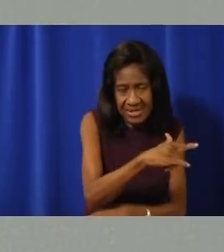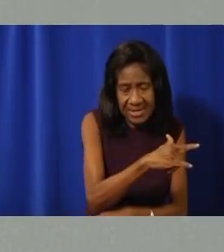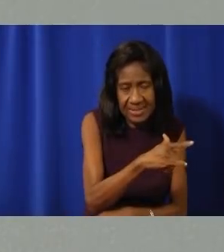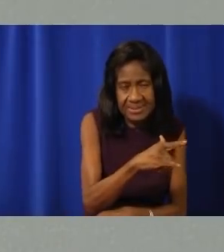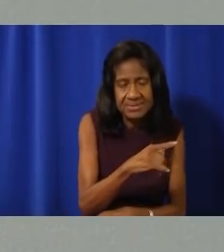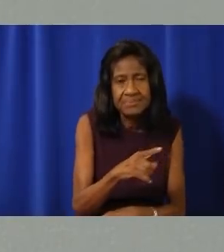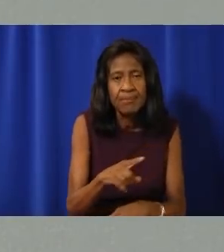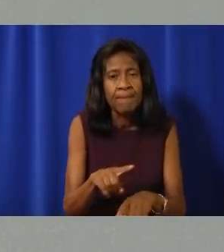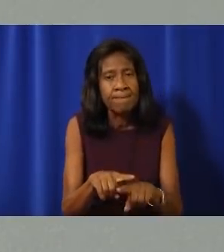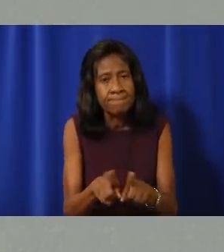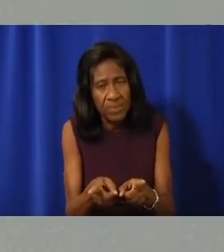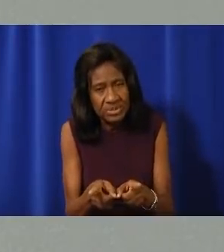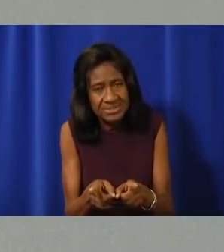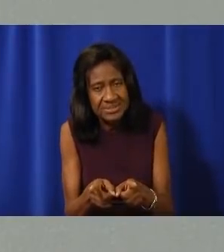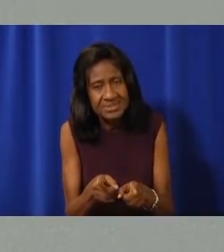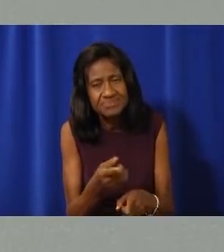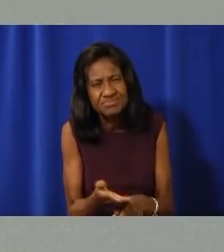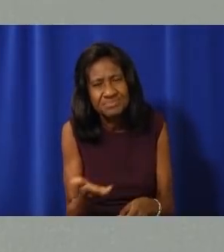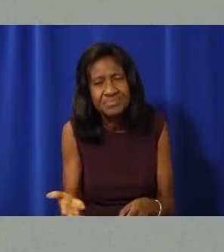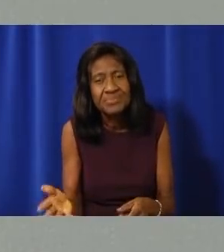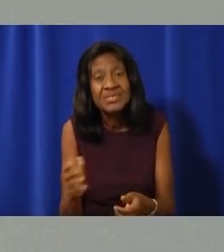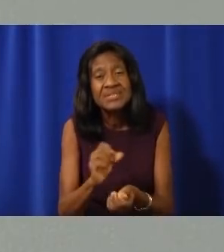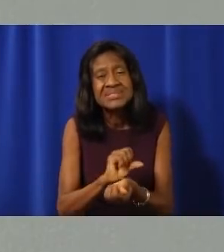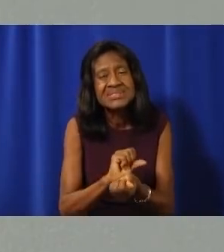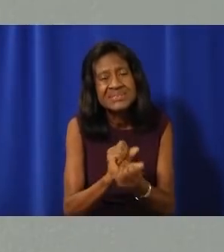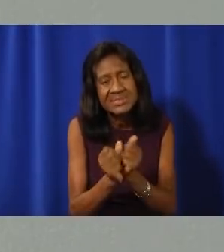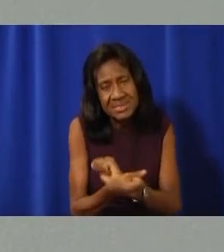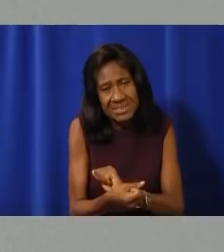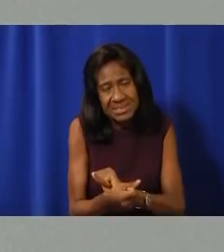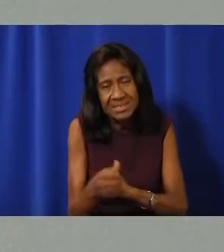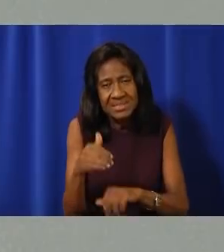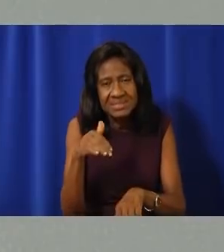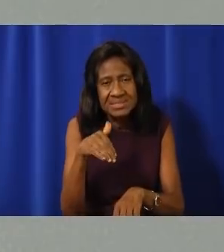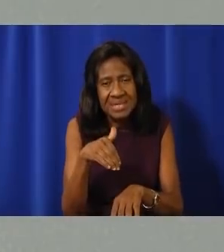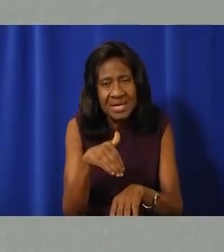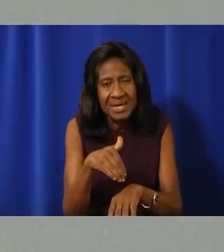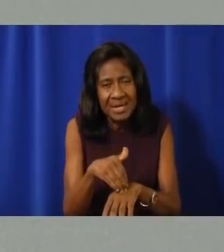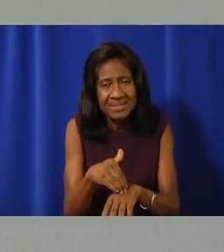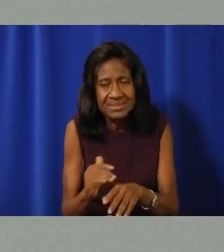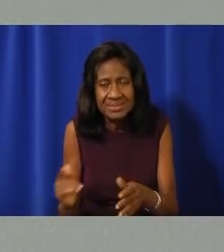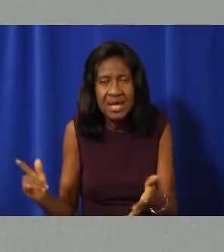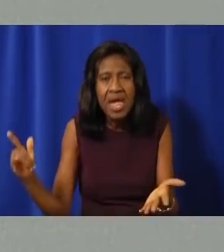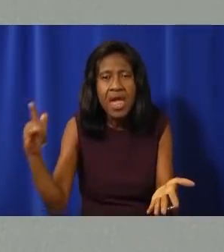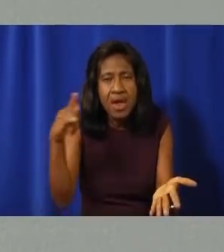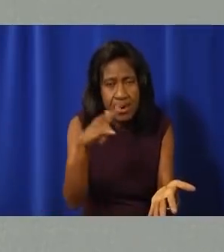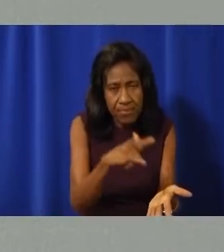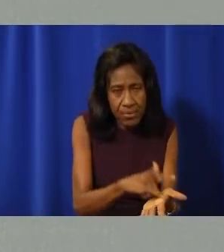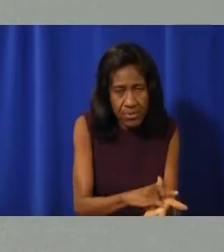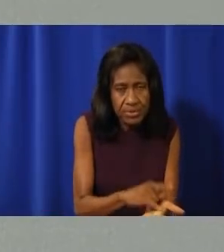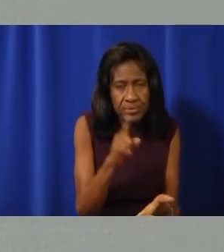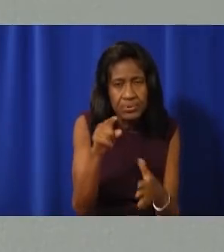Technology has changed. Equipment has changed. Particularly at airports, for example, you can now get a PCR test in an